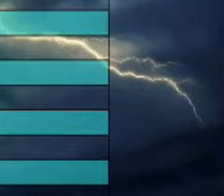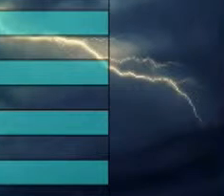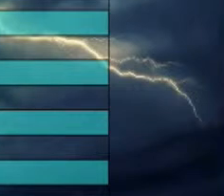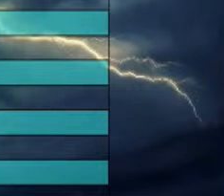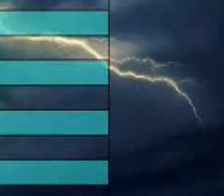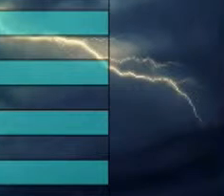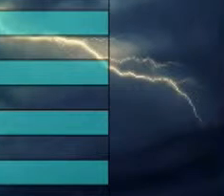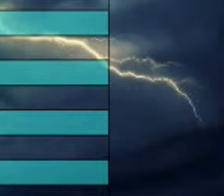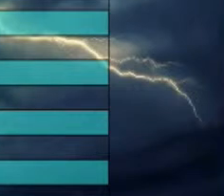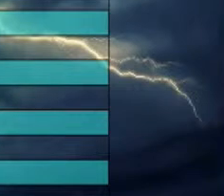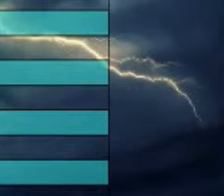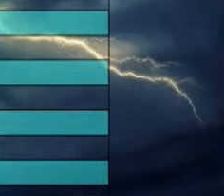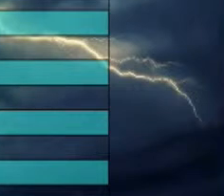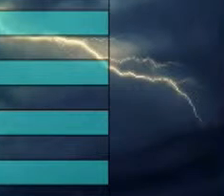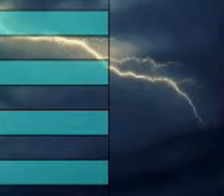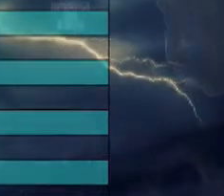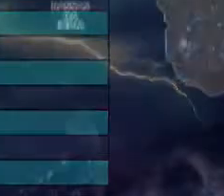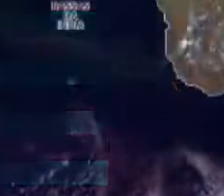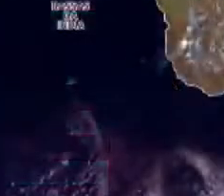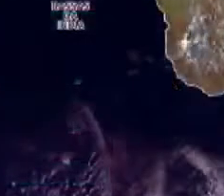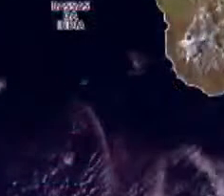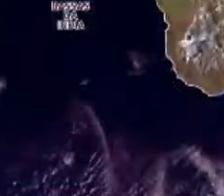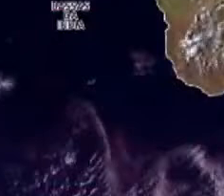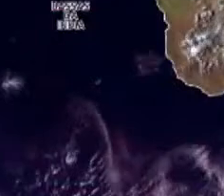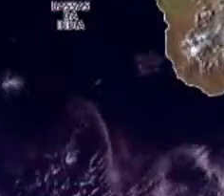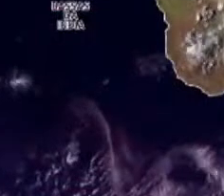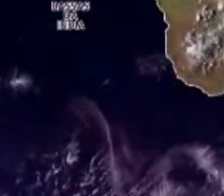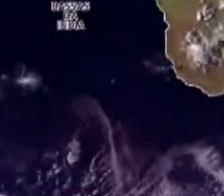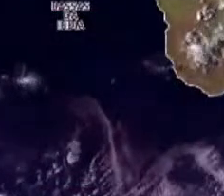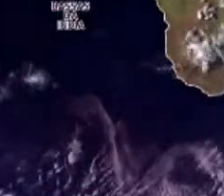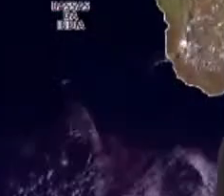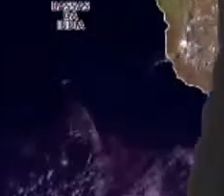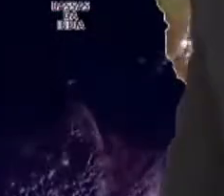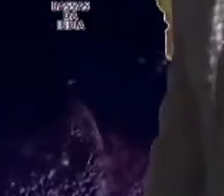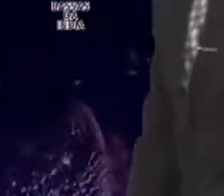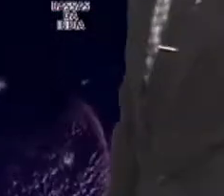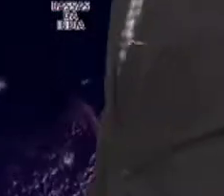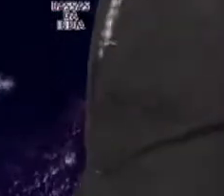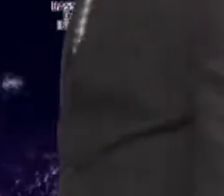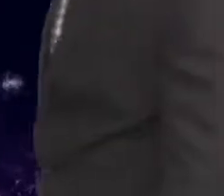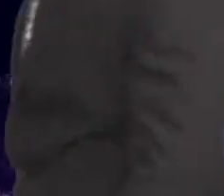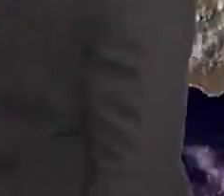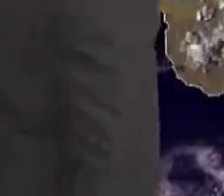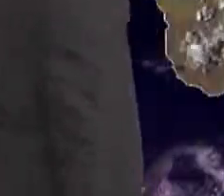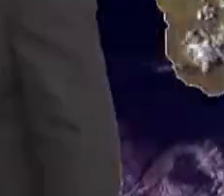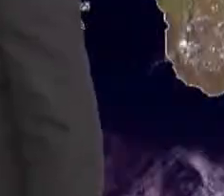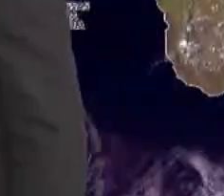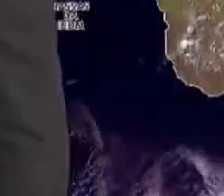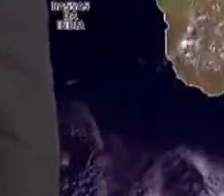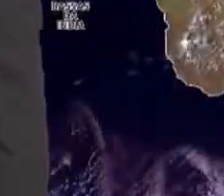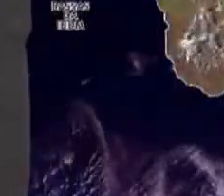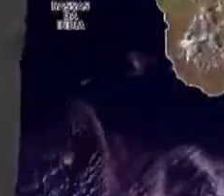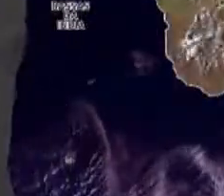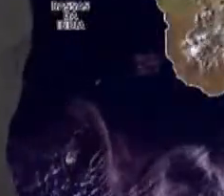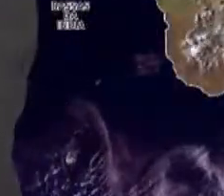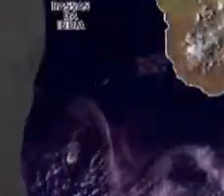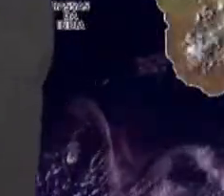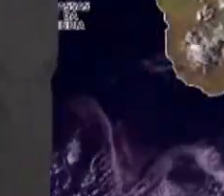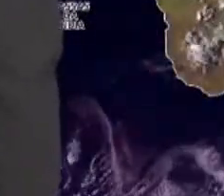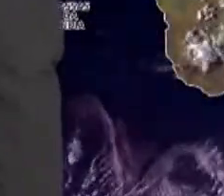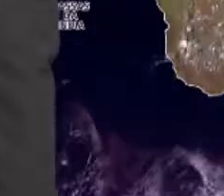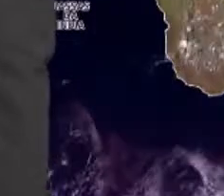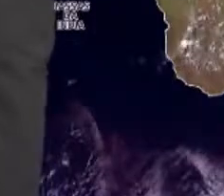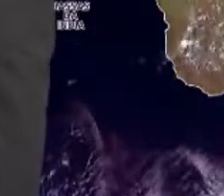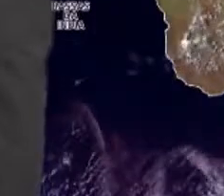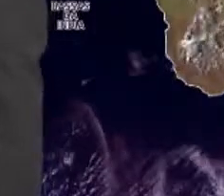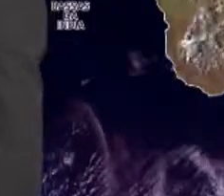ko Sarameng Primary School. Sontse sola pisana kwa gompieno se supa ga go bonela maru mo mafelong ka bontsi a lefatshe